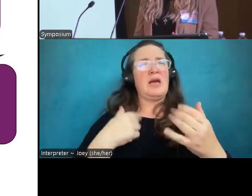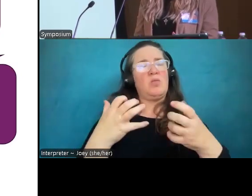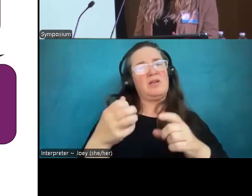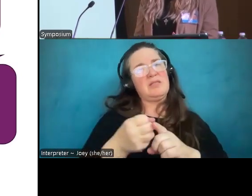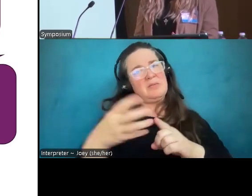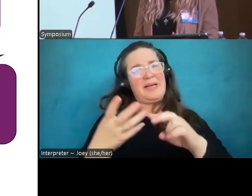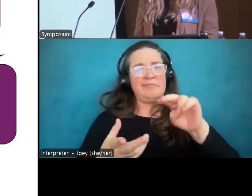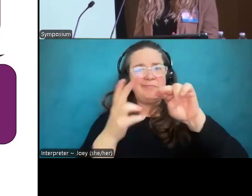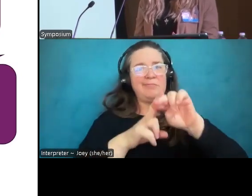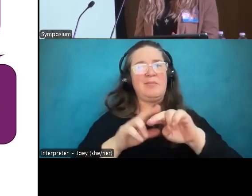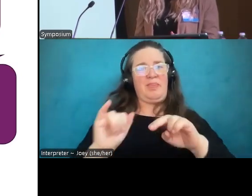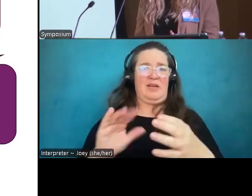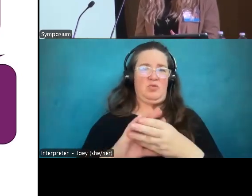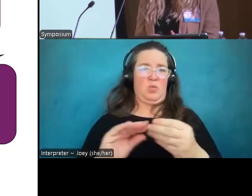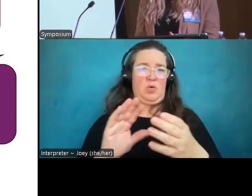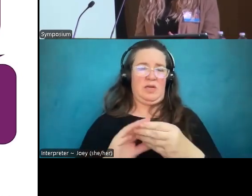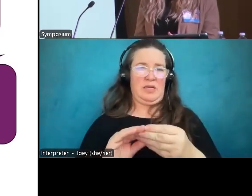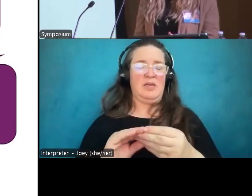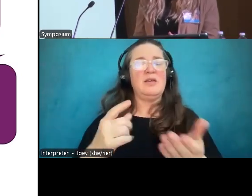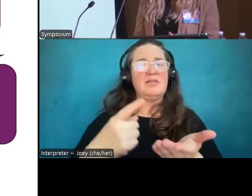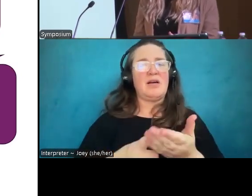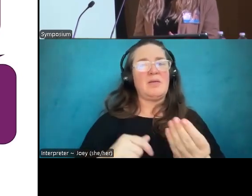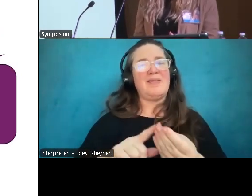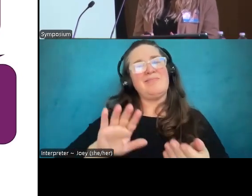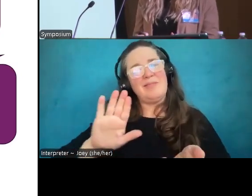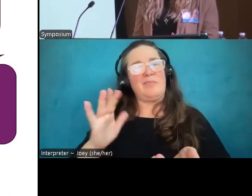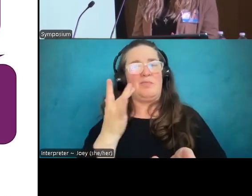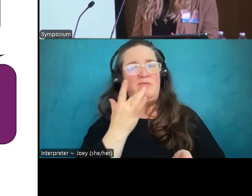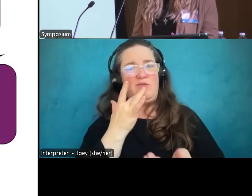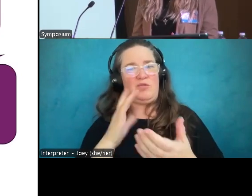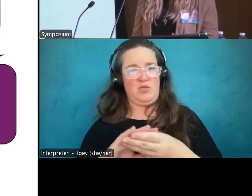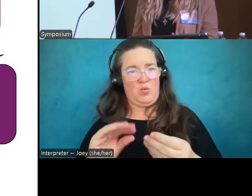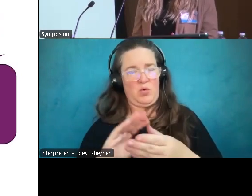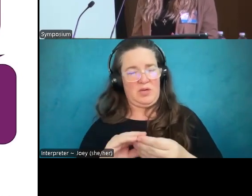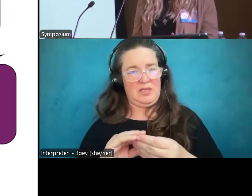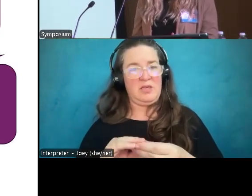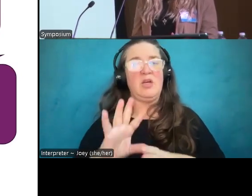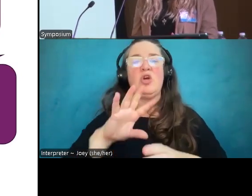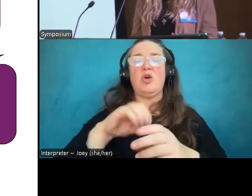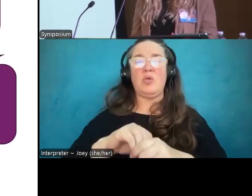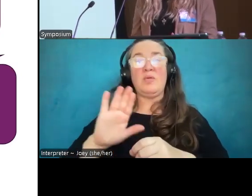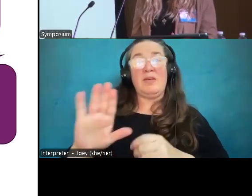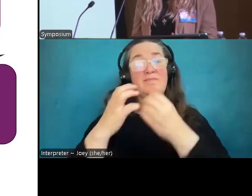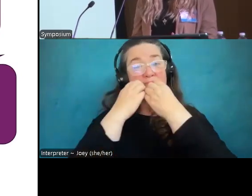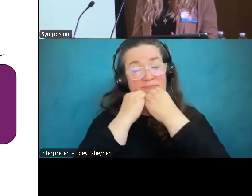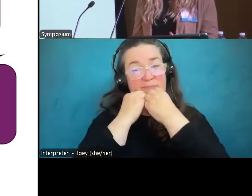incorporate preferred stories as well, which include your values and your goals and aspirations for your